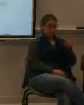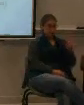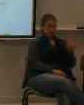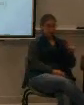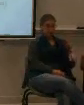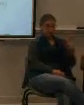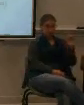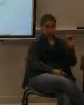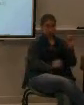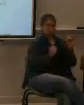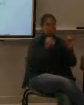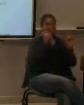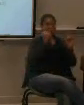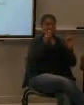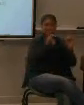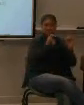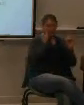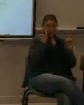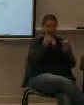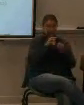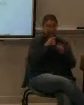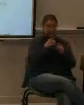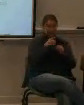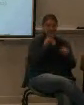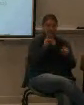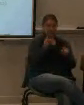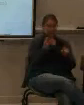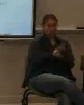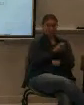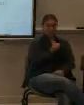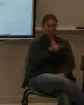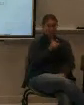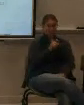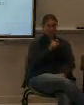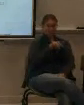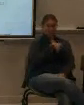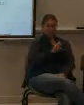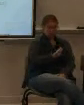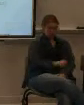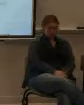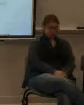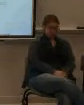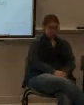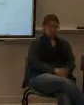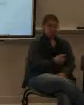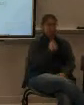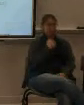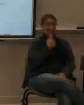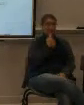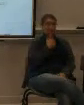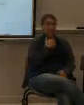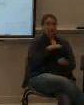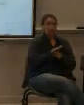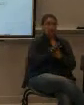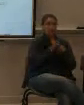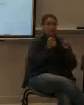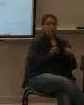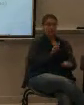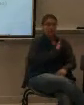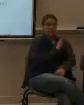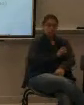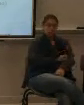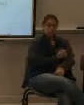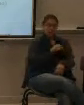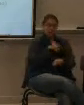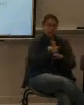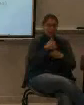oxygen even if the solution is completely sterile. And what I'm saying is there's enough potential energy